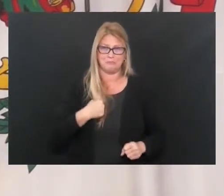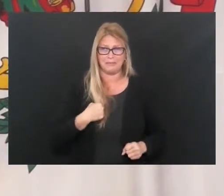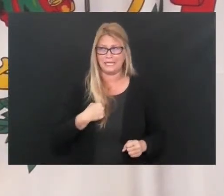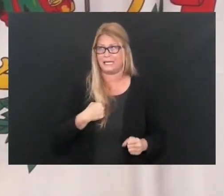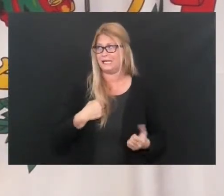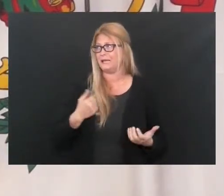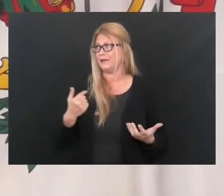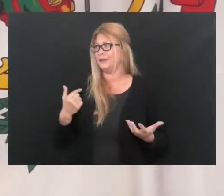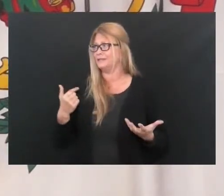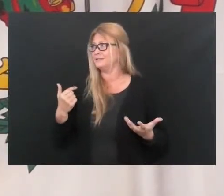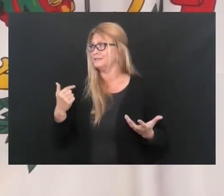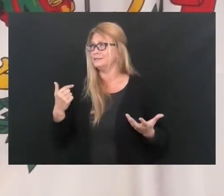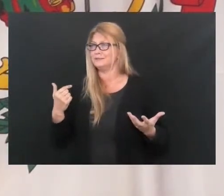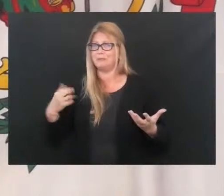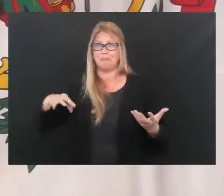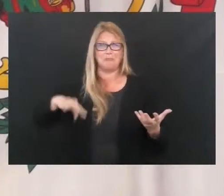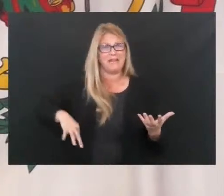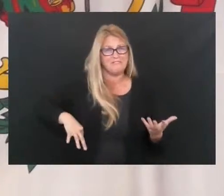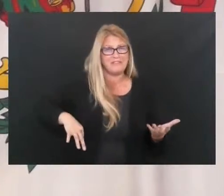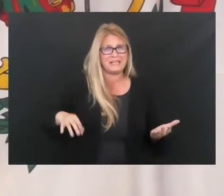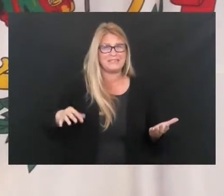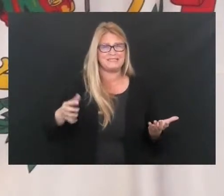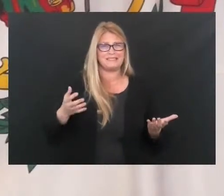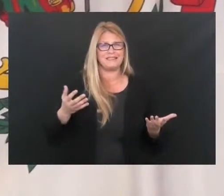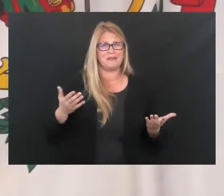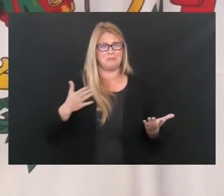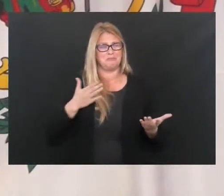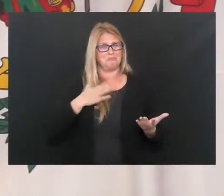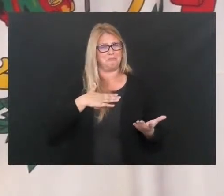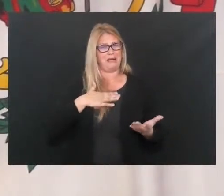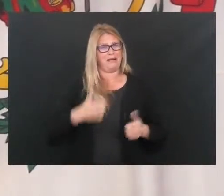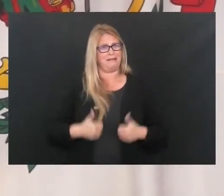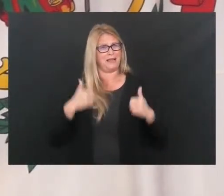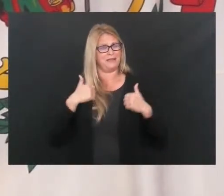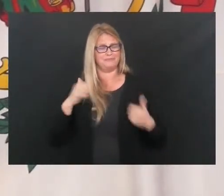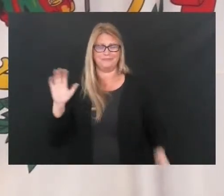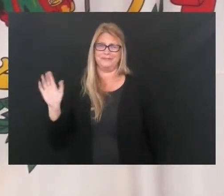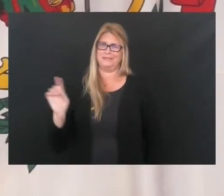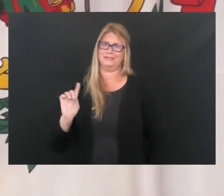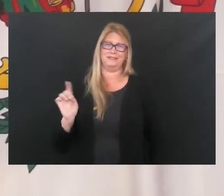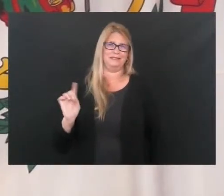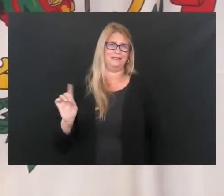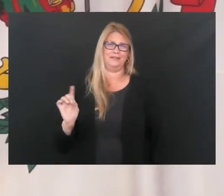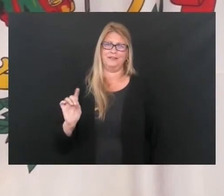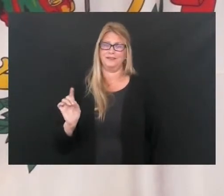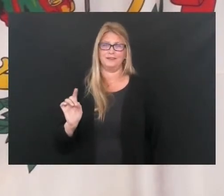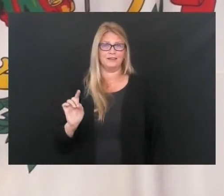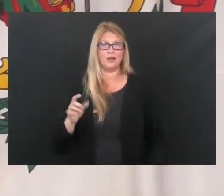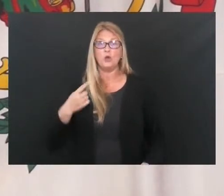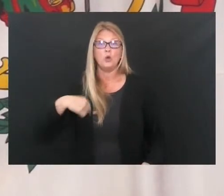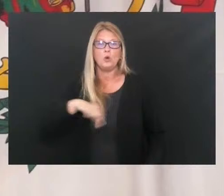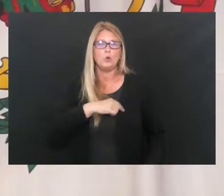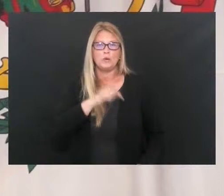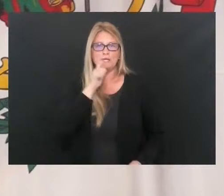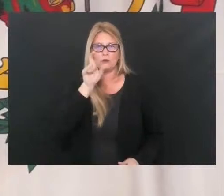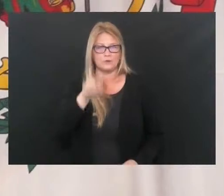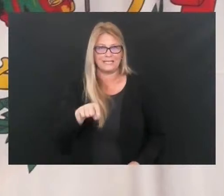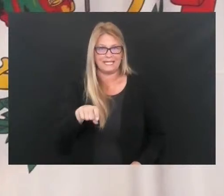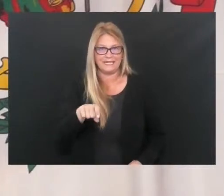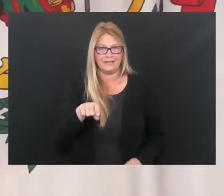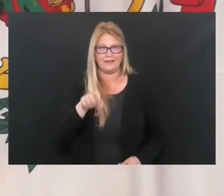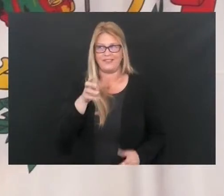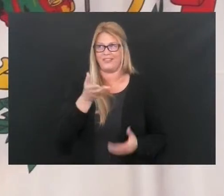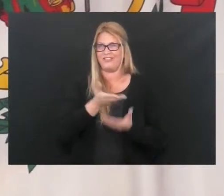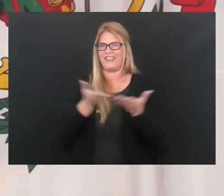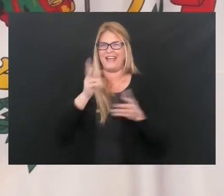something that is going to benefit me? Are you absolutely crazy? We don't need these crazy